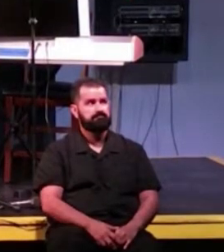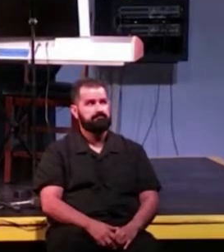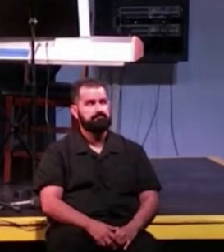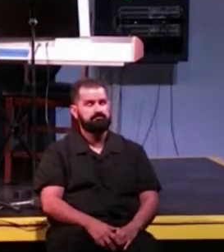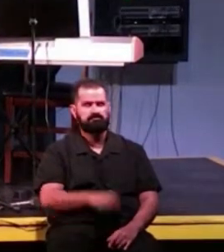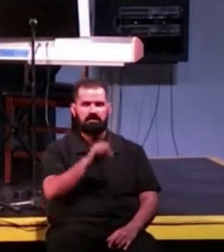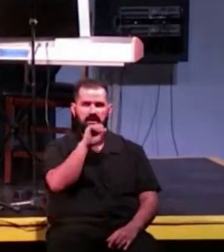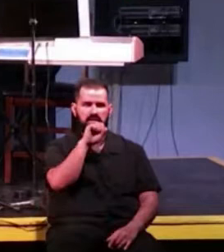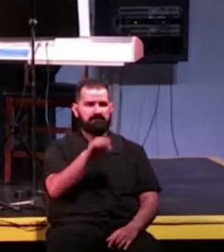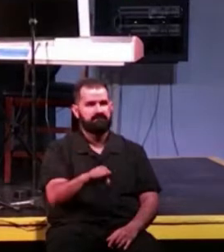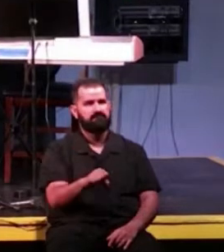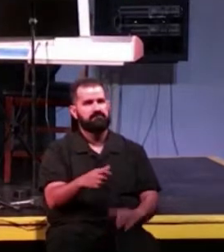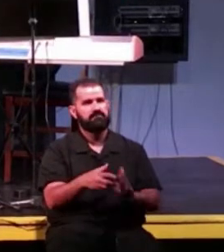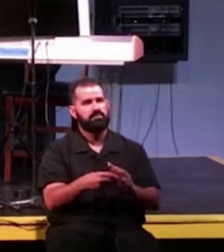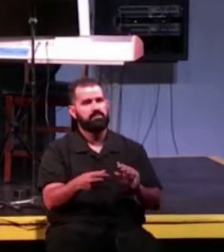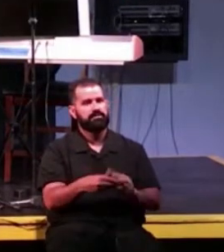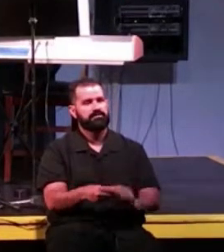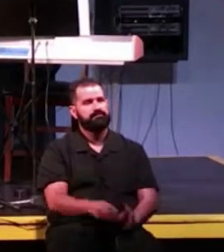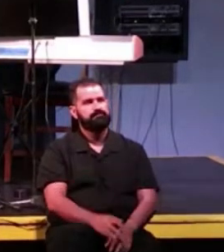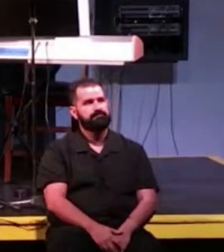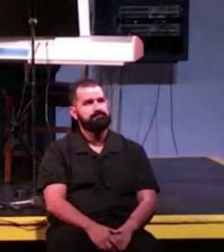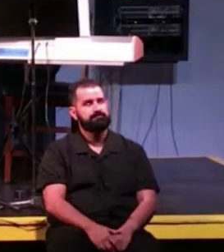14. I love this. It says,